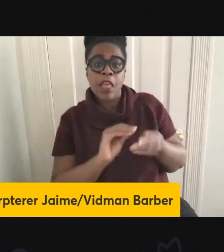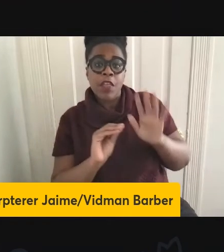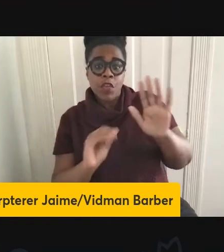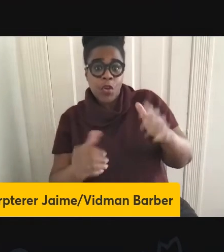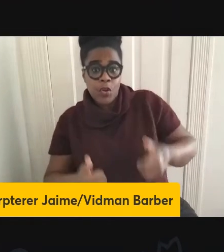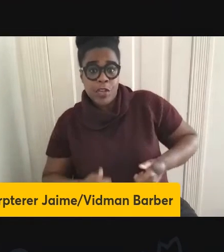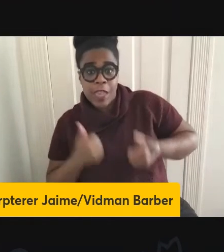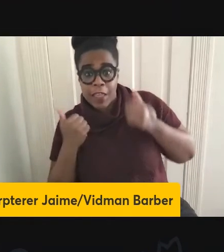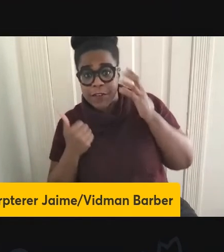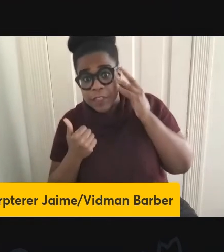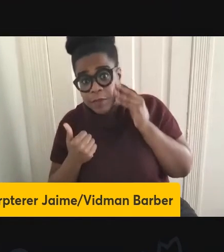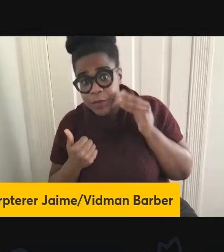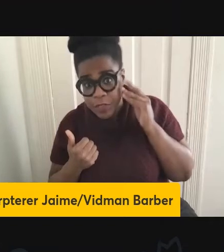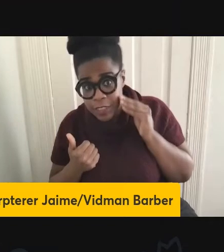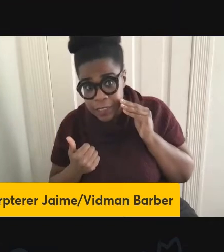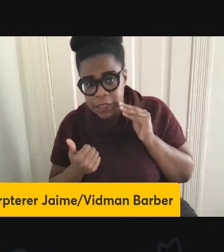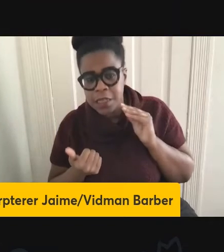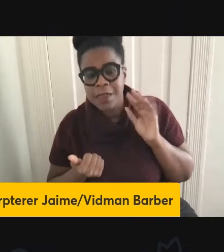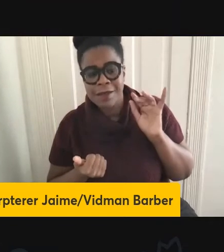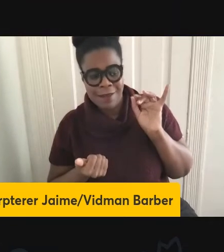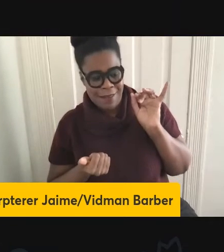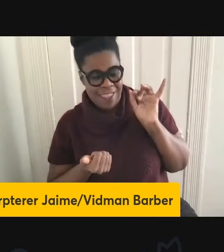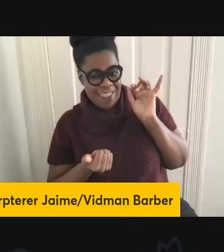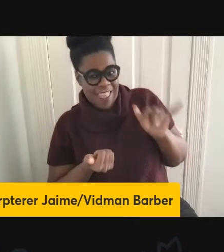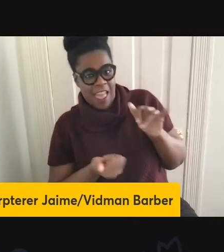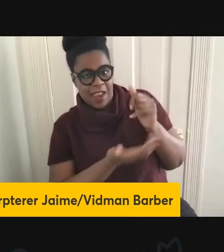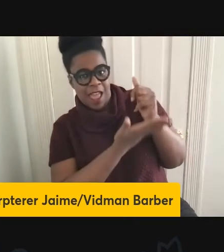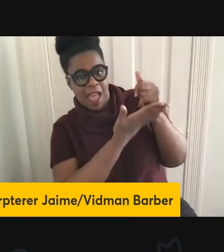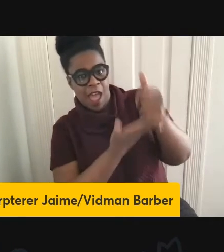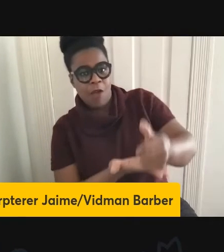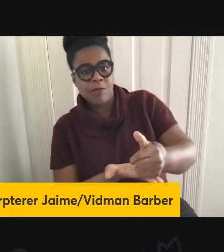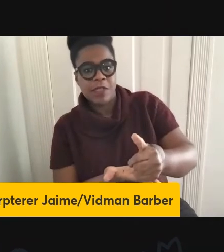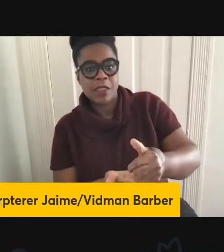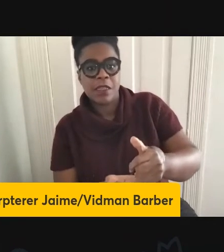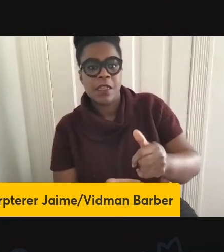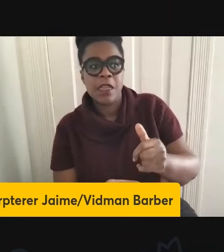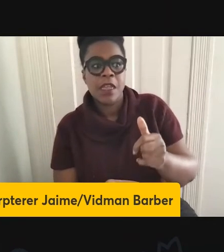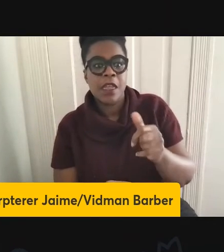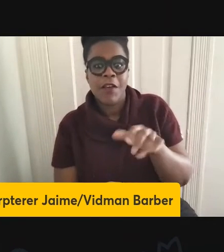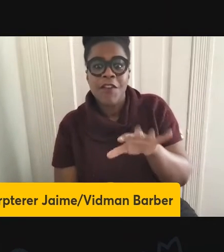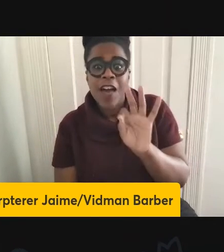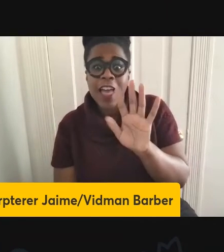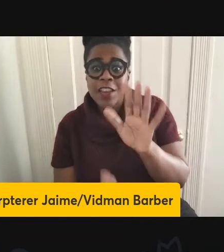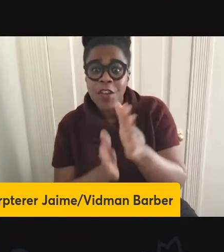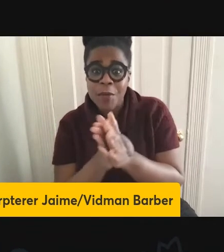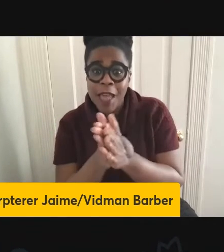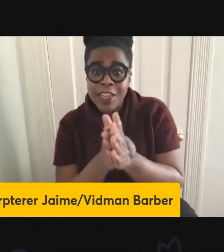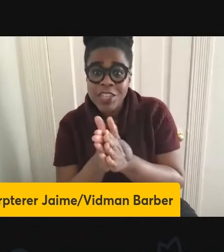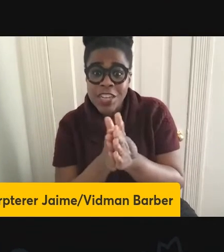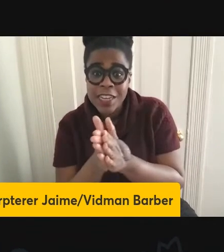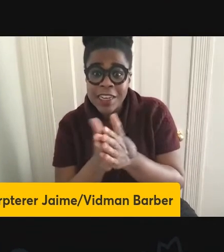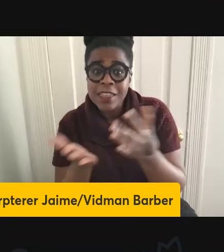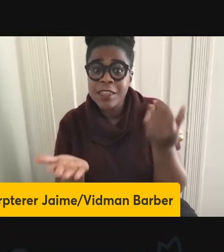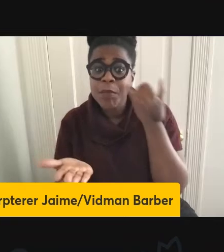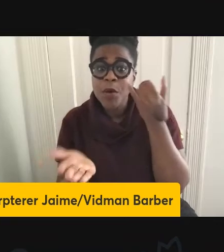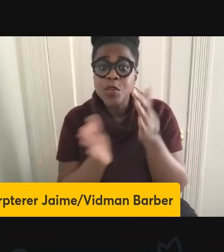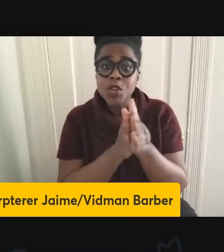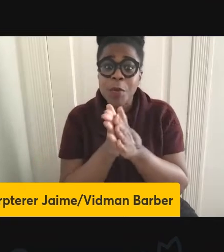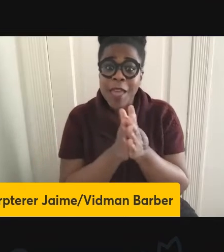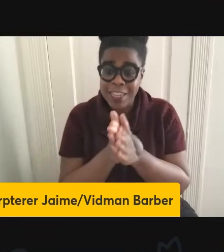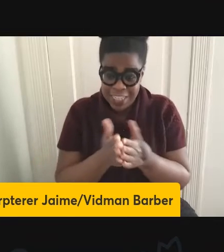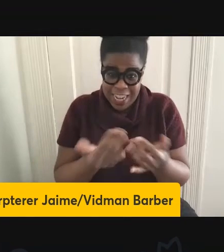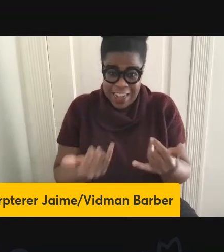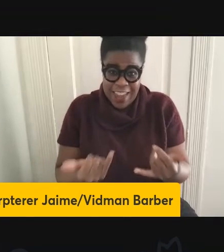experiences that help you to find the thing that you're most passionate about. So if you're passionate about something right